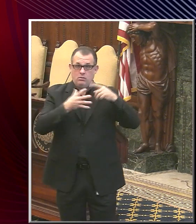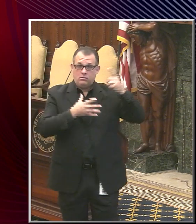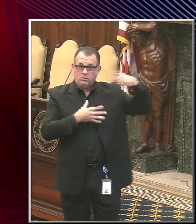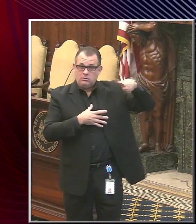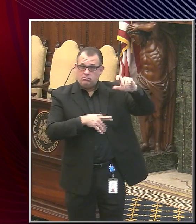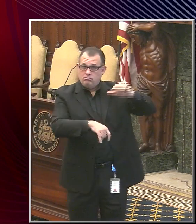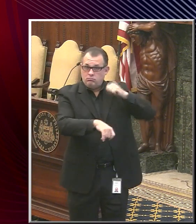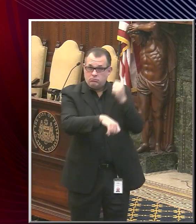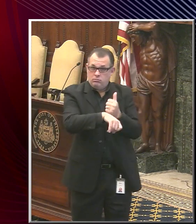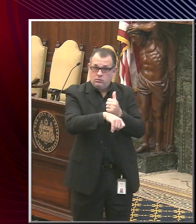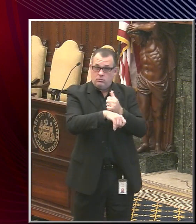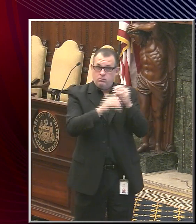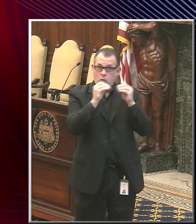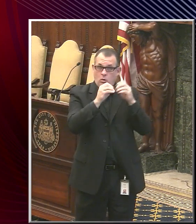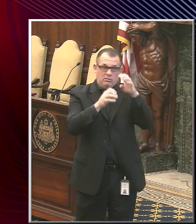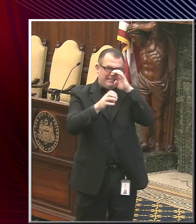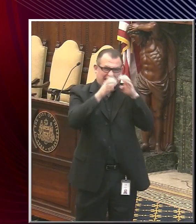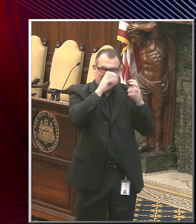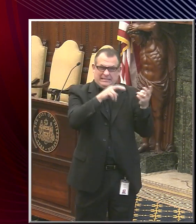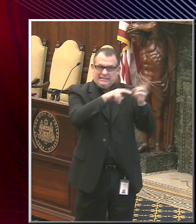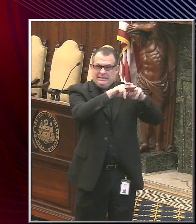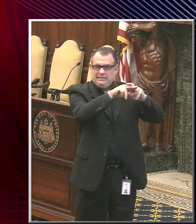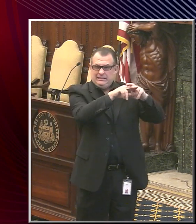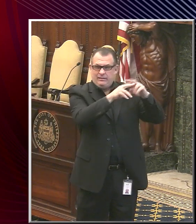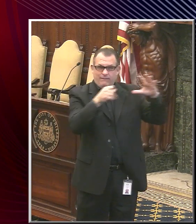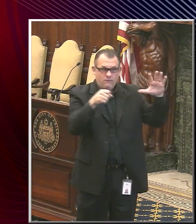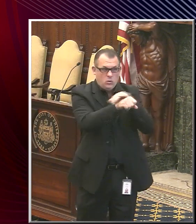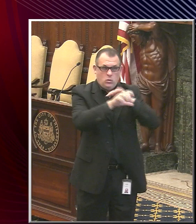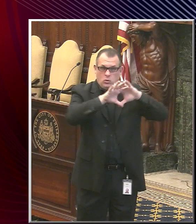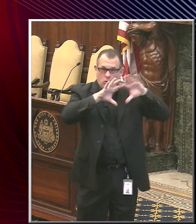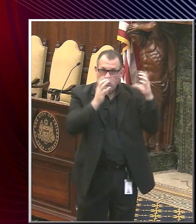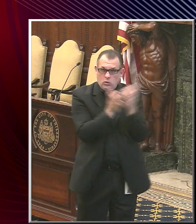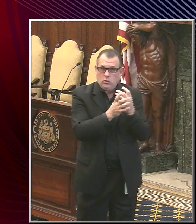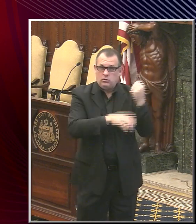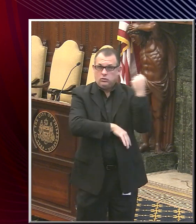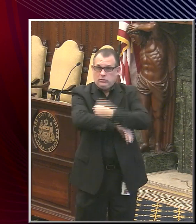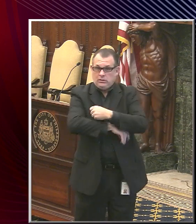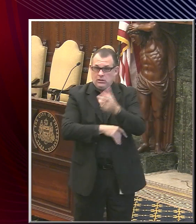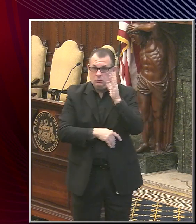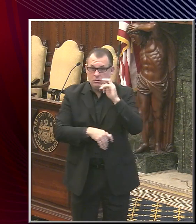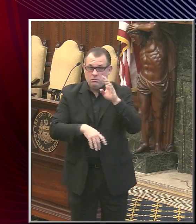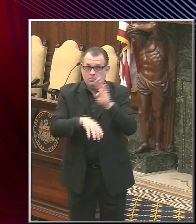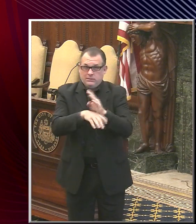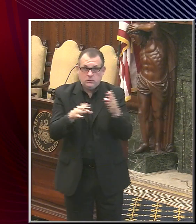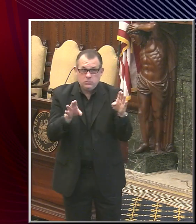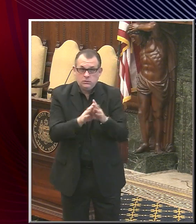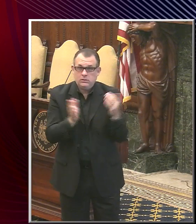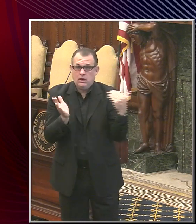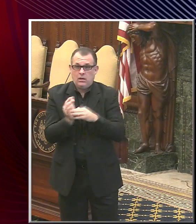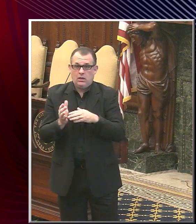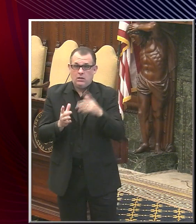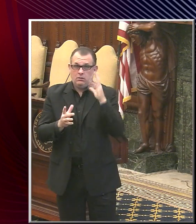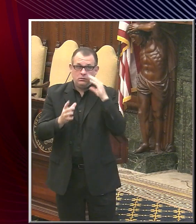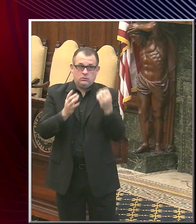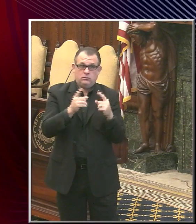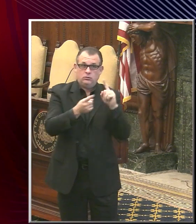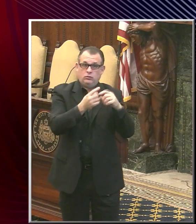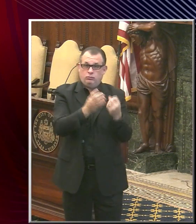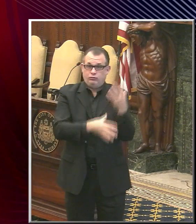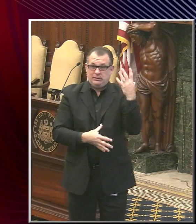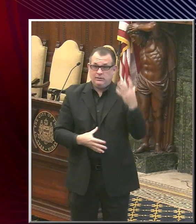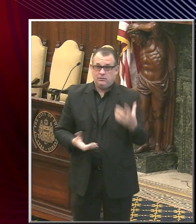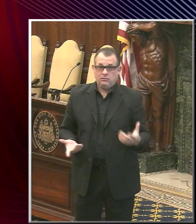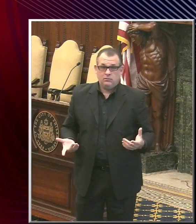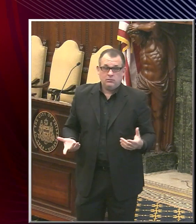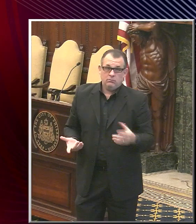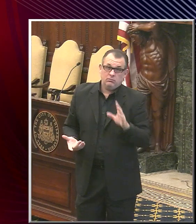stricter shutdown or a full shutdown of non-essential businesses as it did in the spring? Anything is possible if the numbers keep